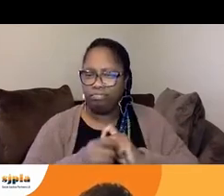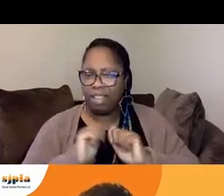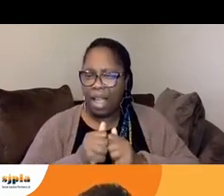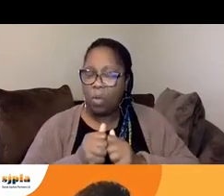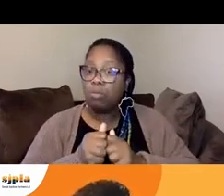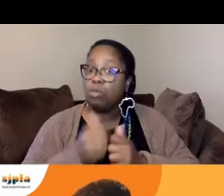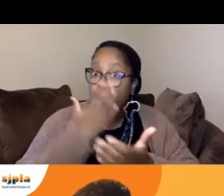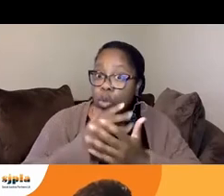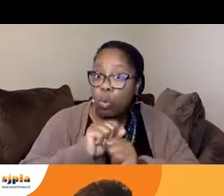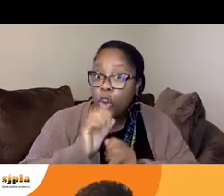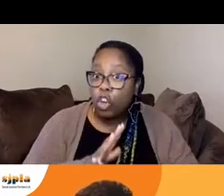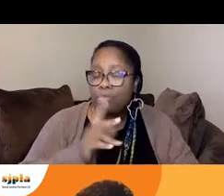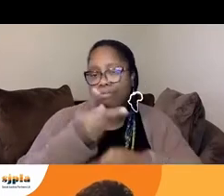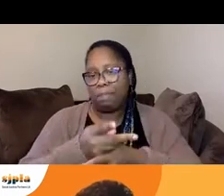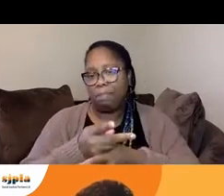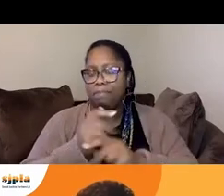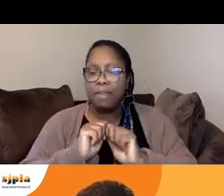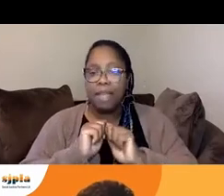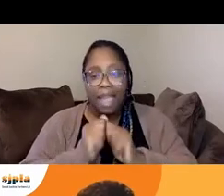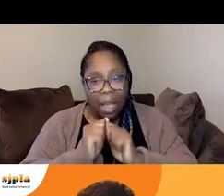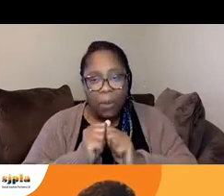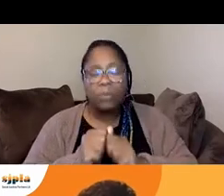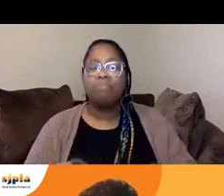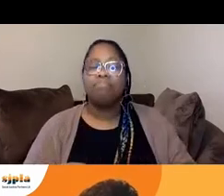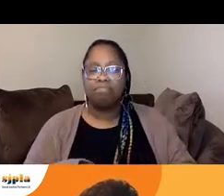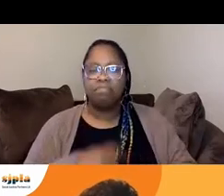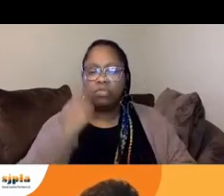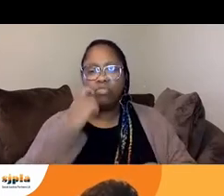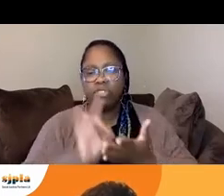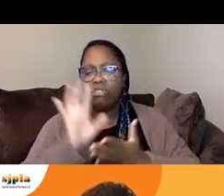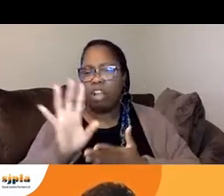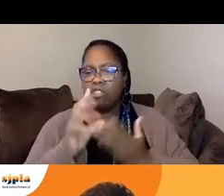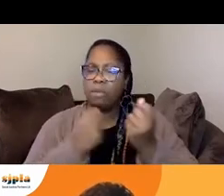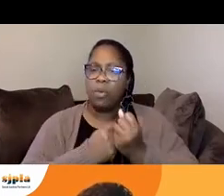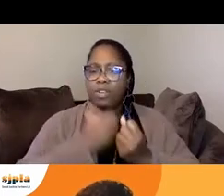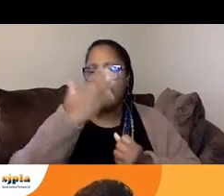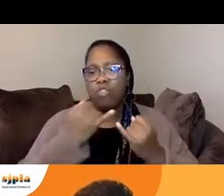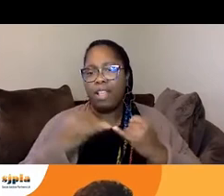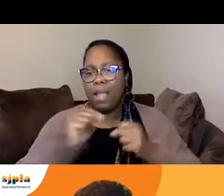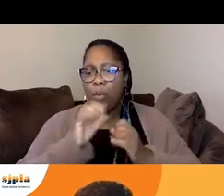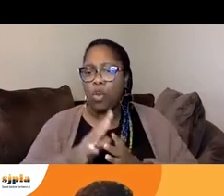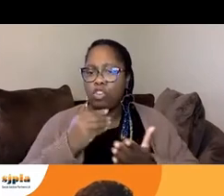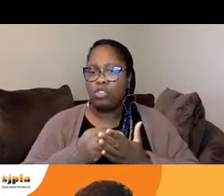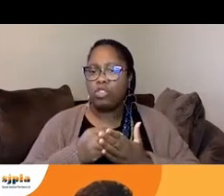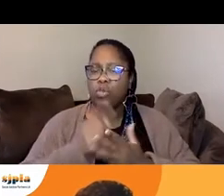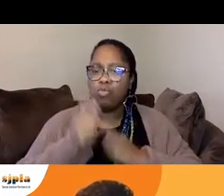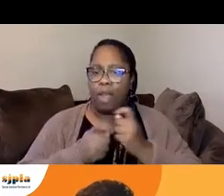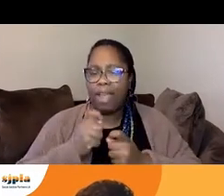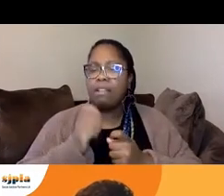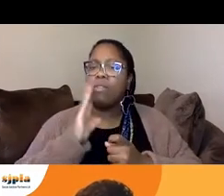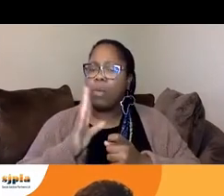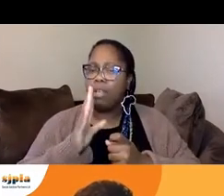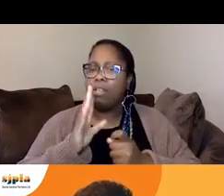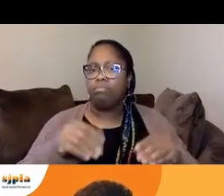workers. And we do that in a couple ways. We just launched a Supporting Frontline Workers grant that will provide direct funding